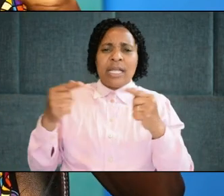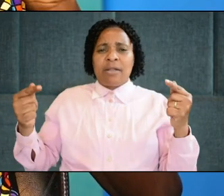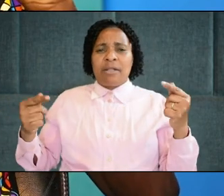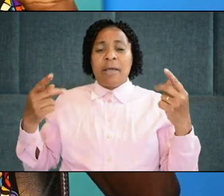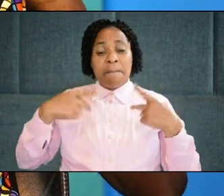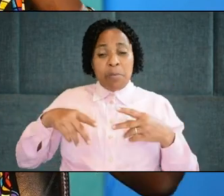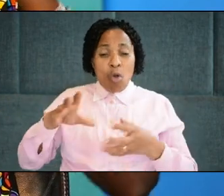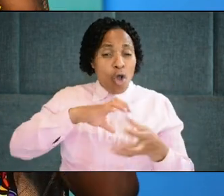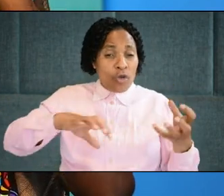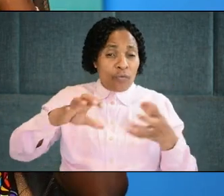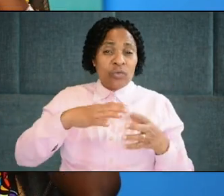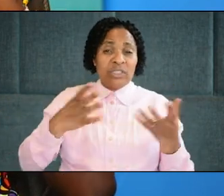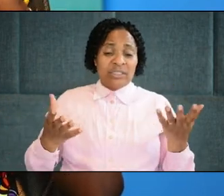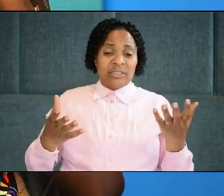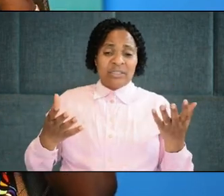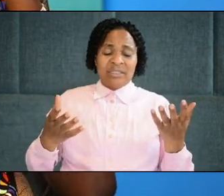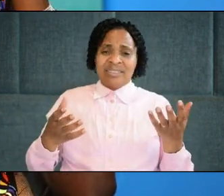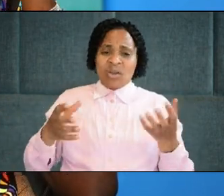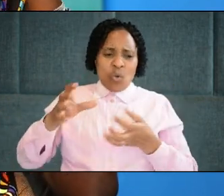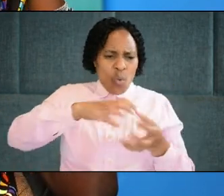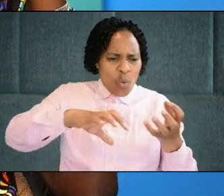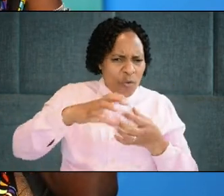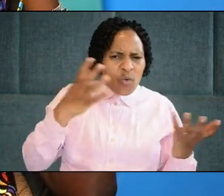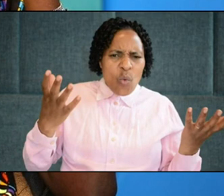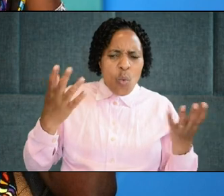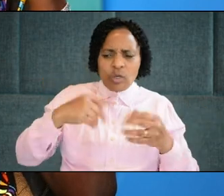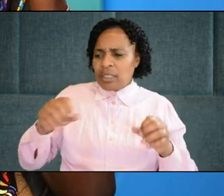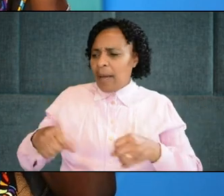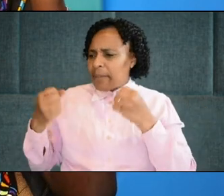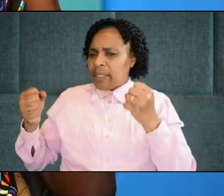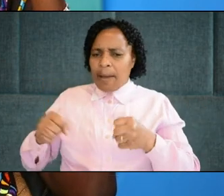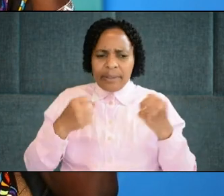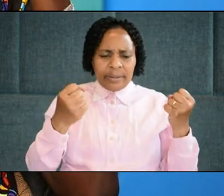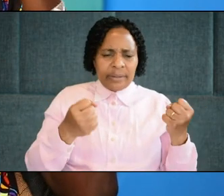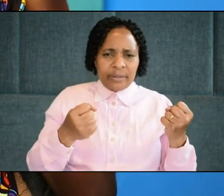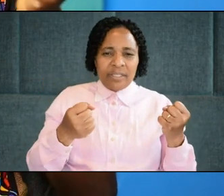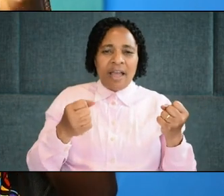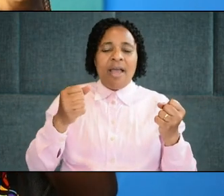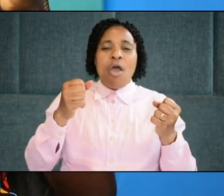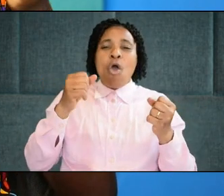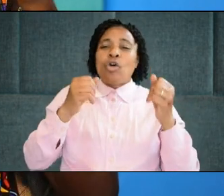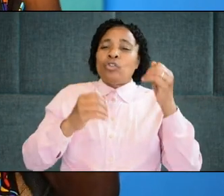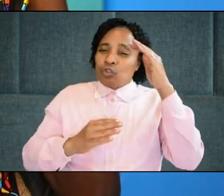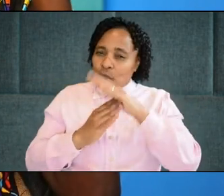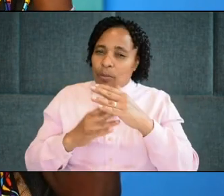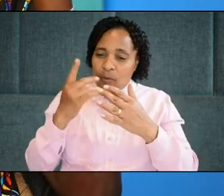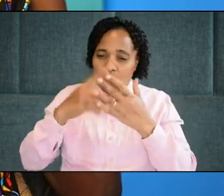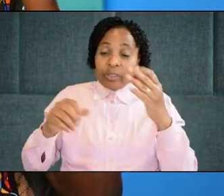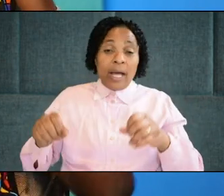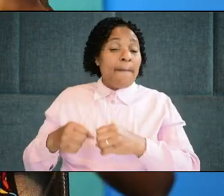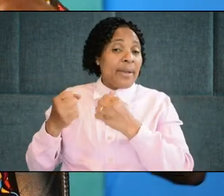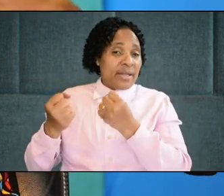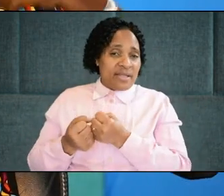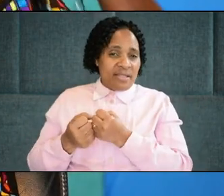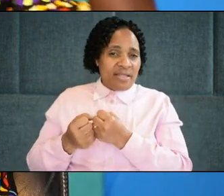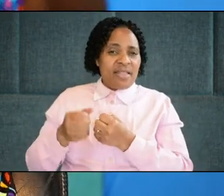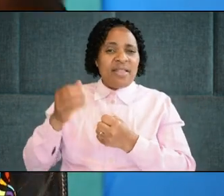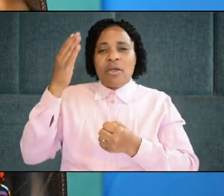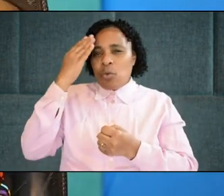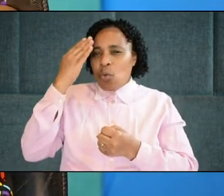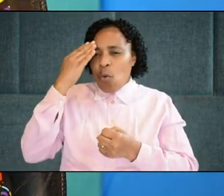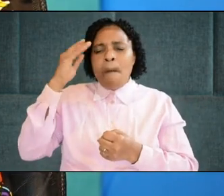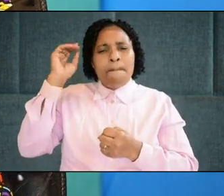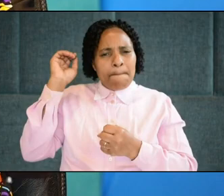are confused. There's a natural confusion, like, hey, what's happening? That is, then on top of that, he knew he needed